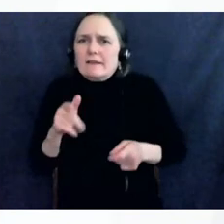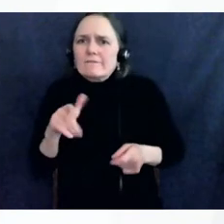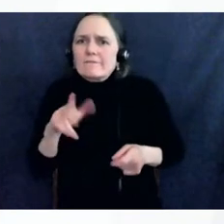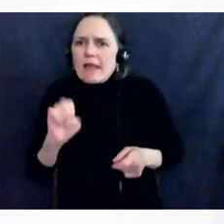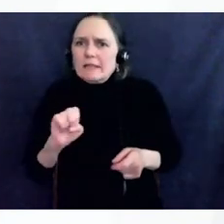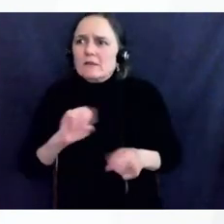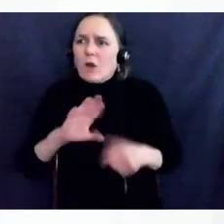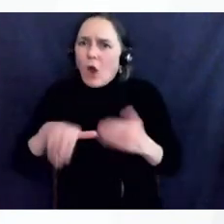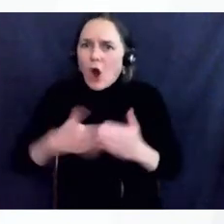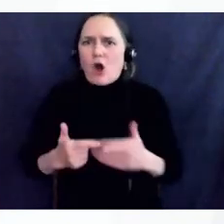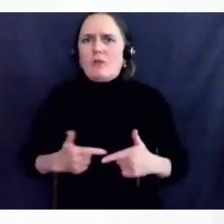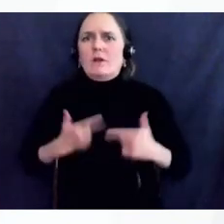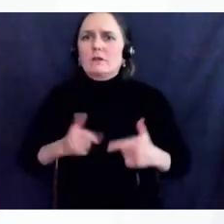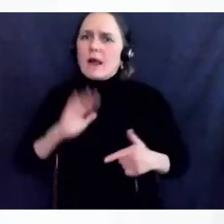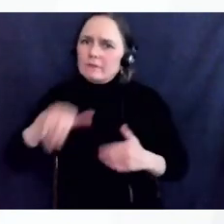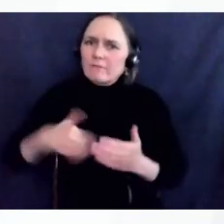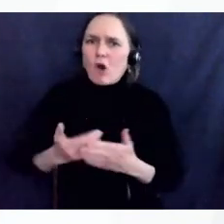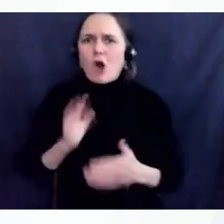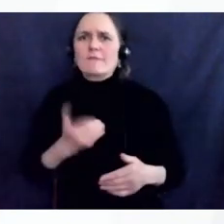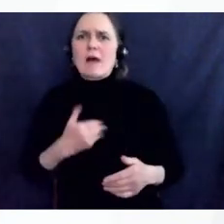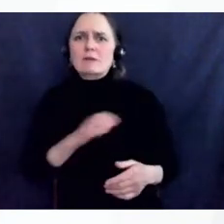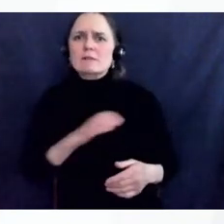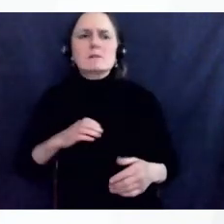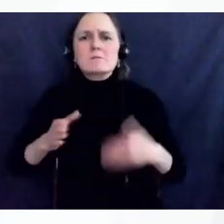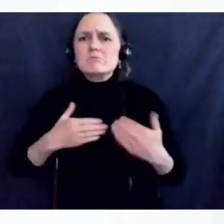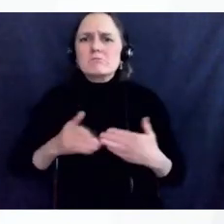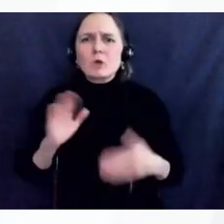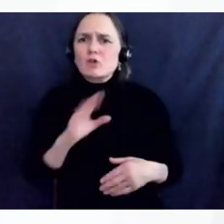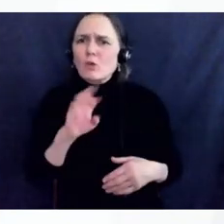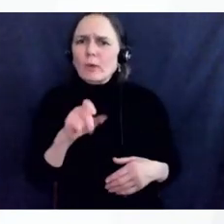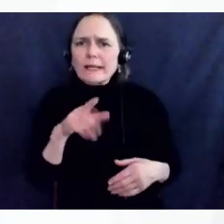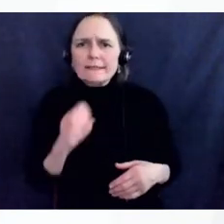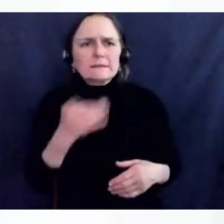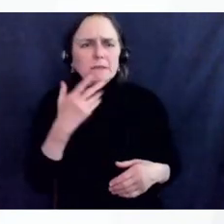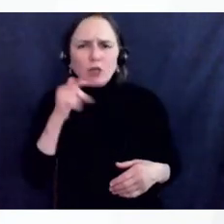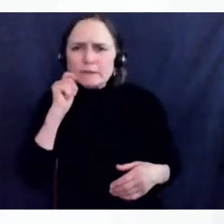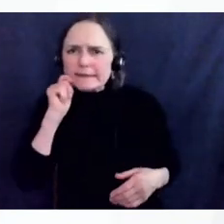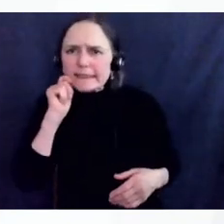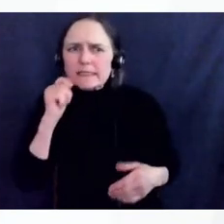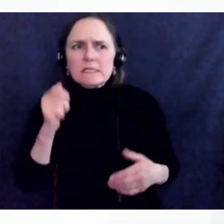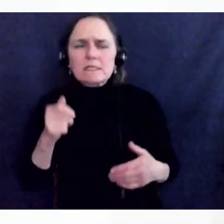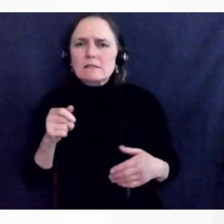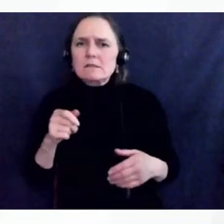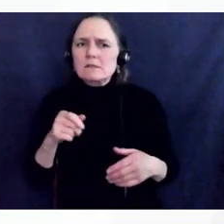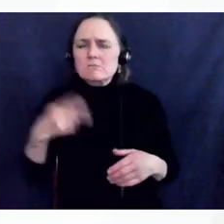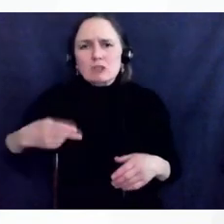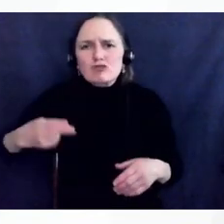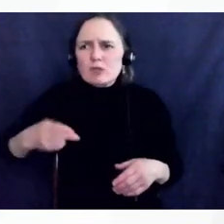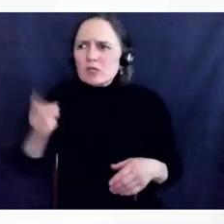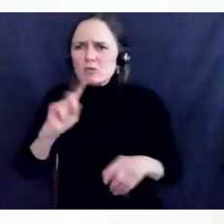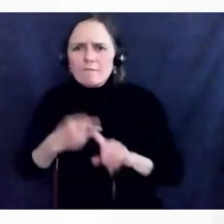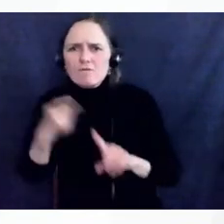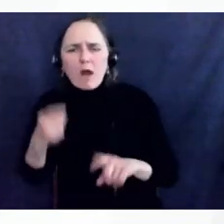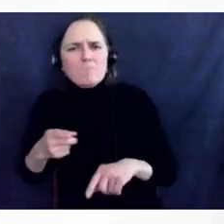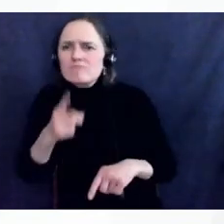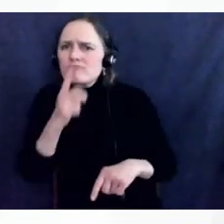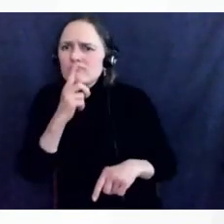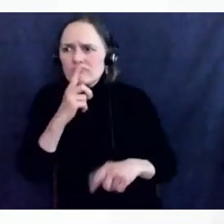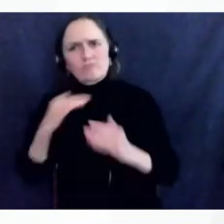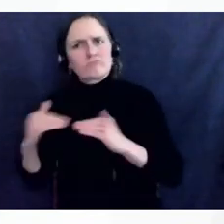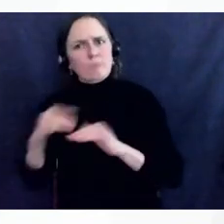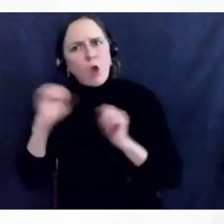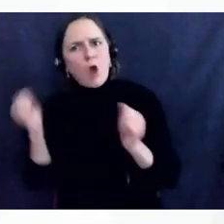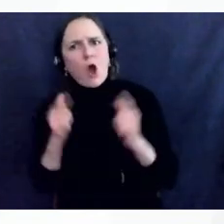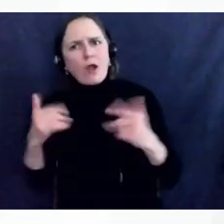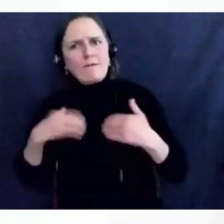ethnicity, and seek to further the highest ideals of a fair and democratic society. In this